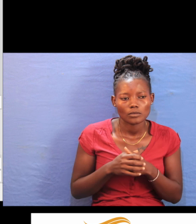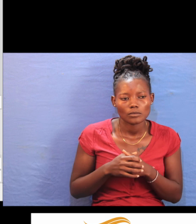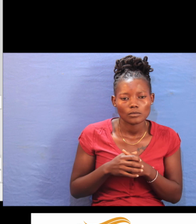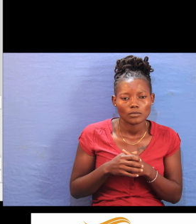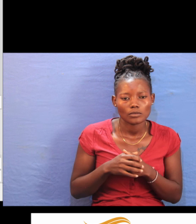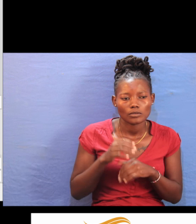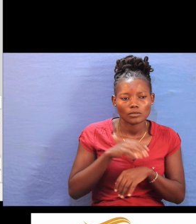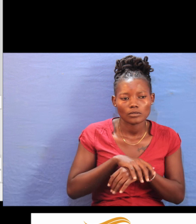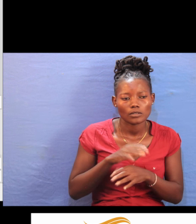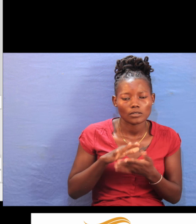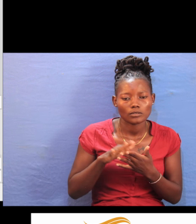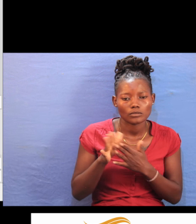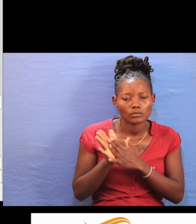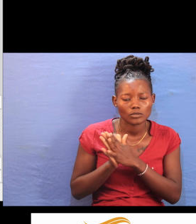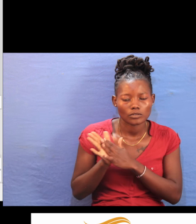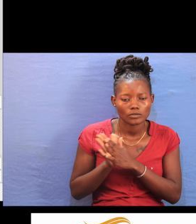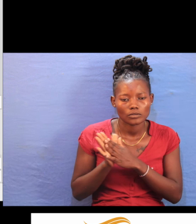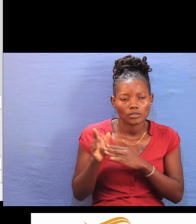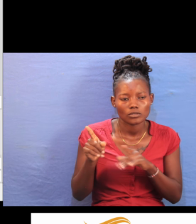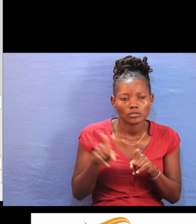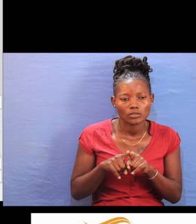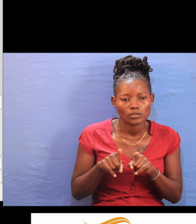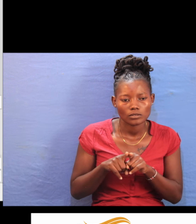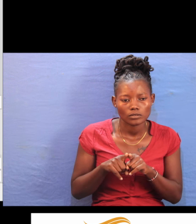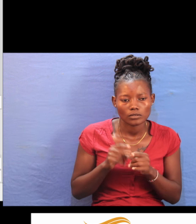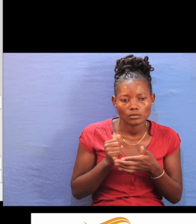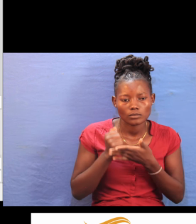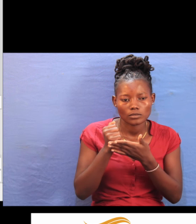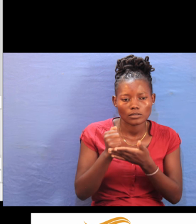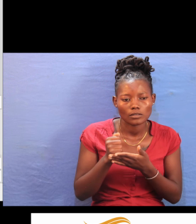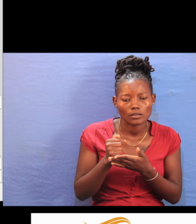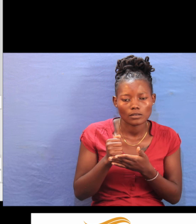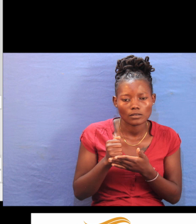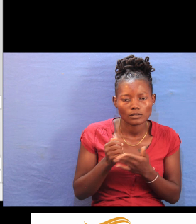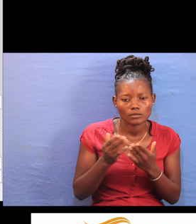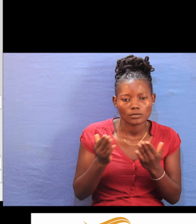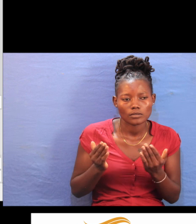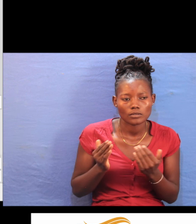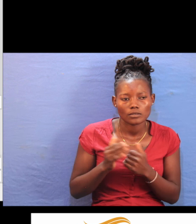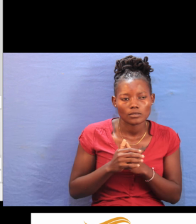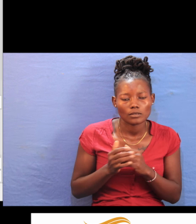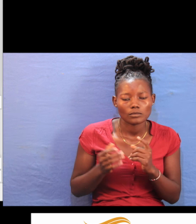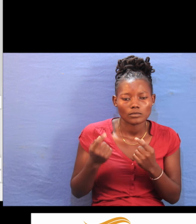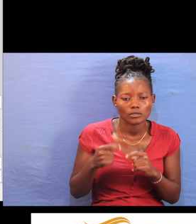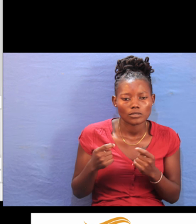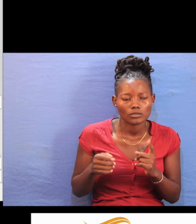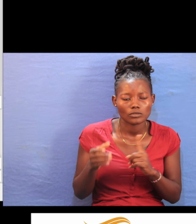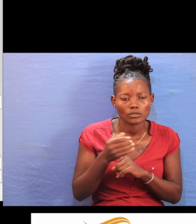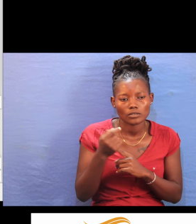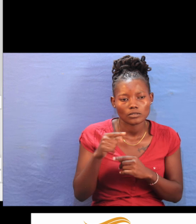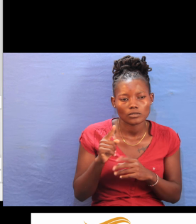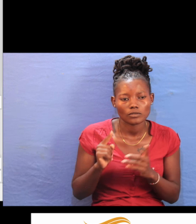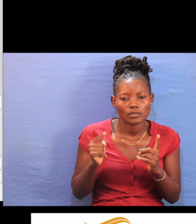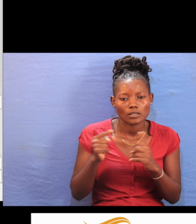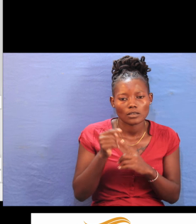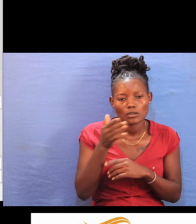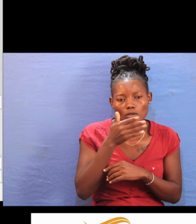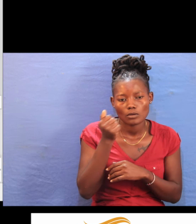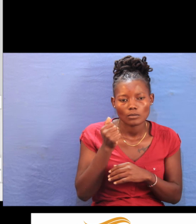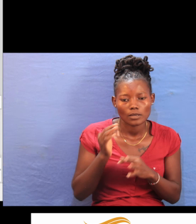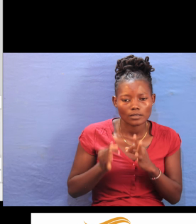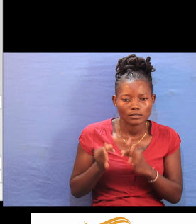to achieve that goal, something to shoot for. And of course, in the gym, people know if they're going for a personal record, they get all like,